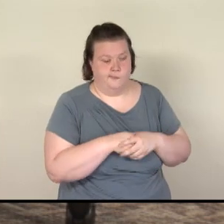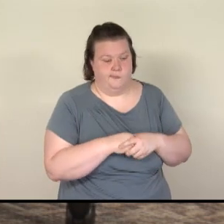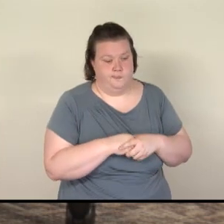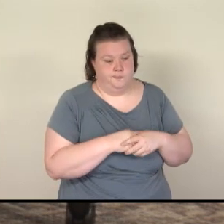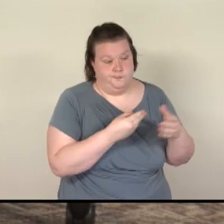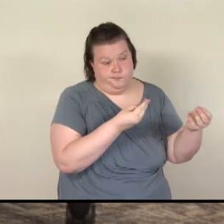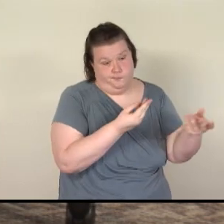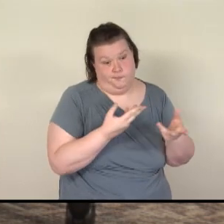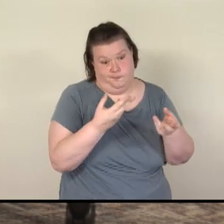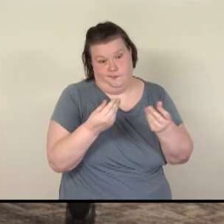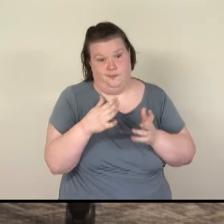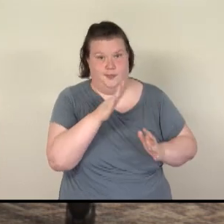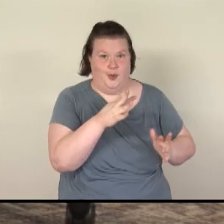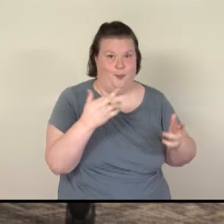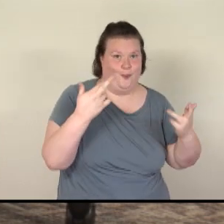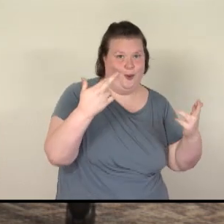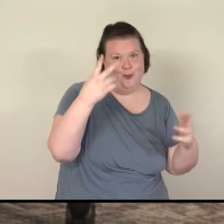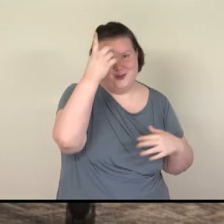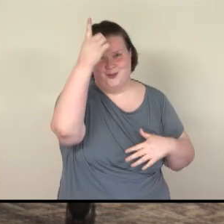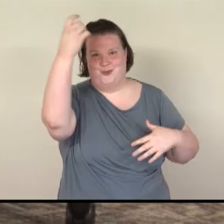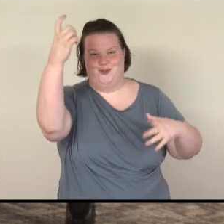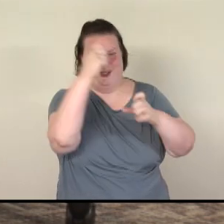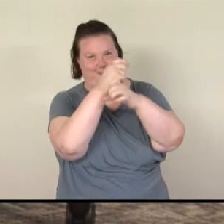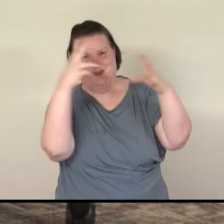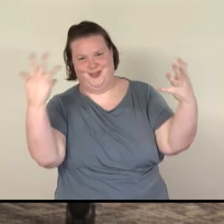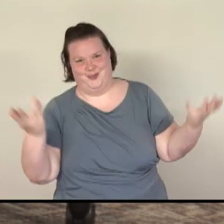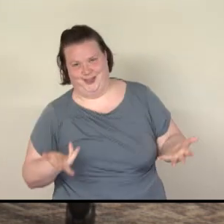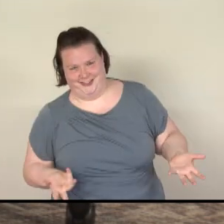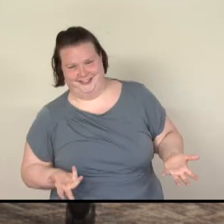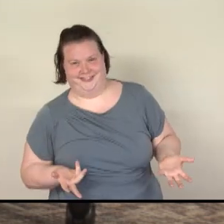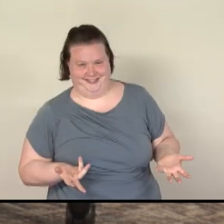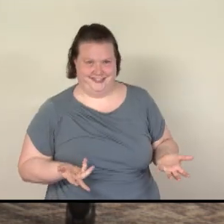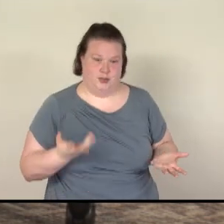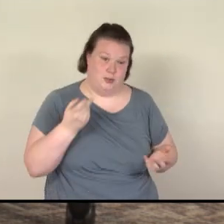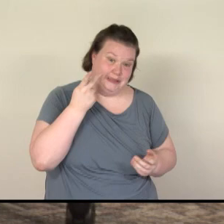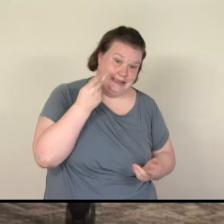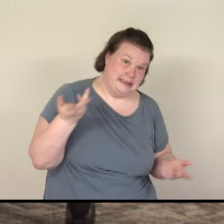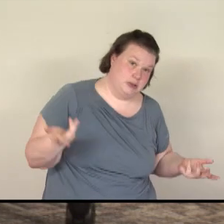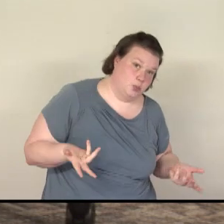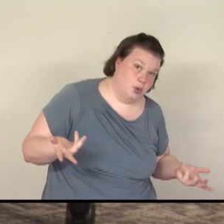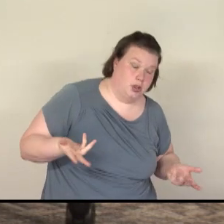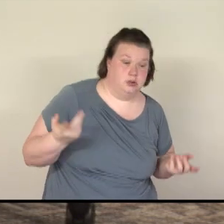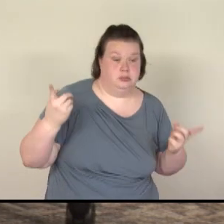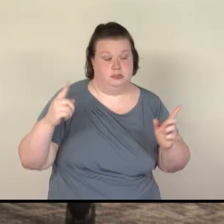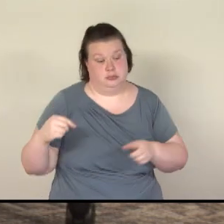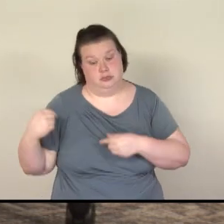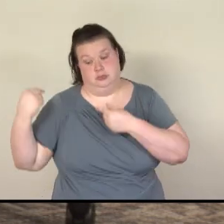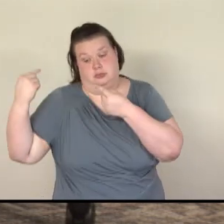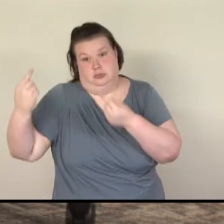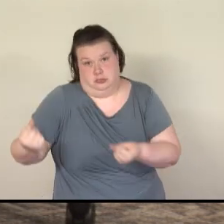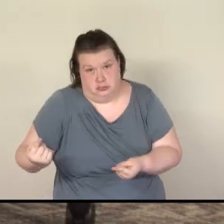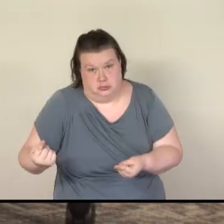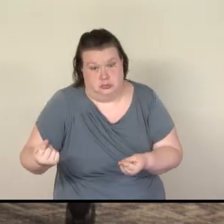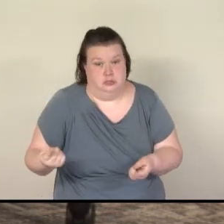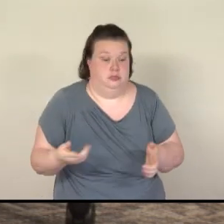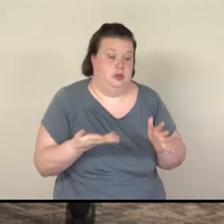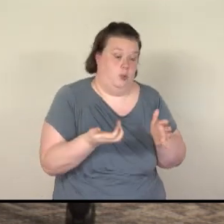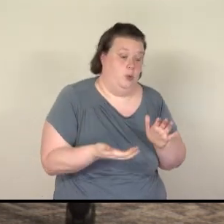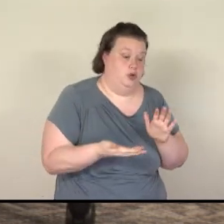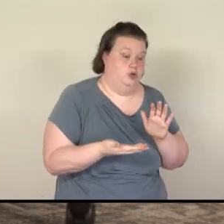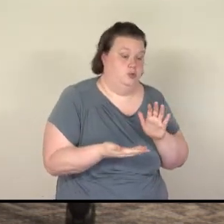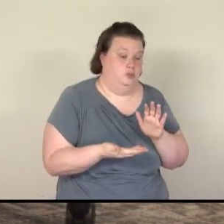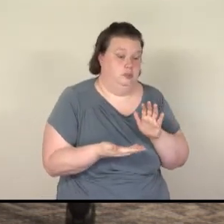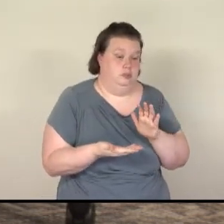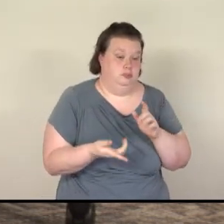their hopes and dreams are and what they want to see on the inside of the facility, looking at precedent, looking at how they want to operate in